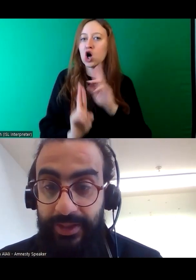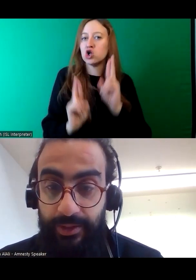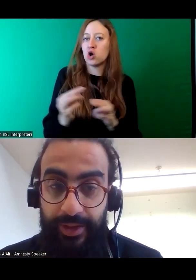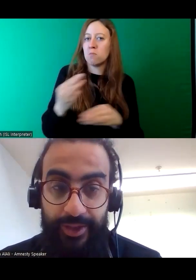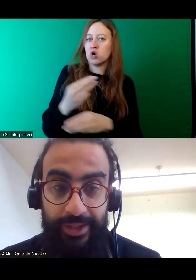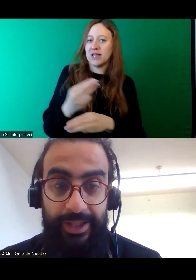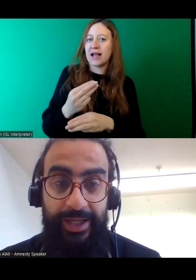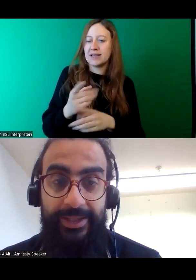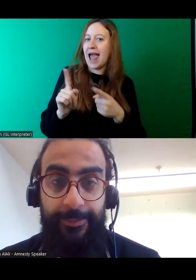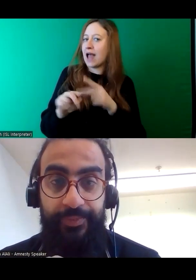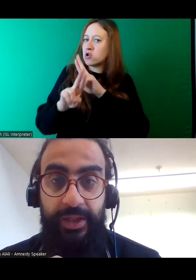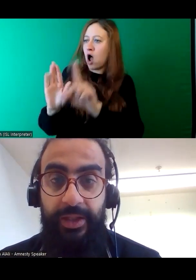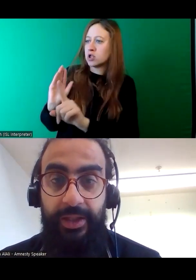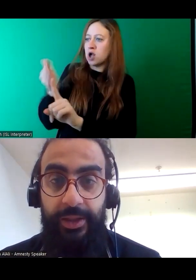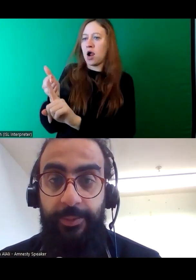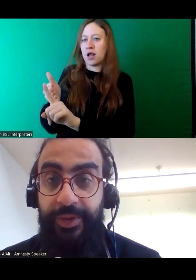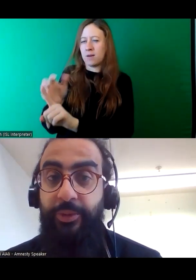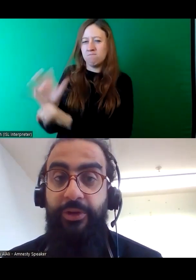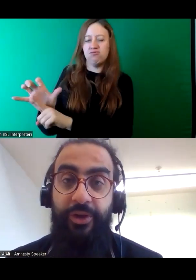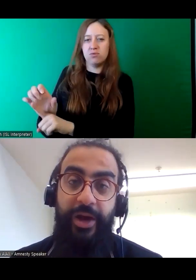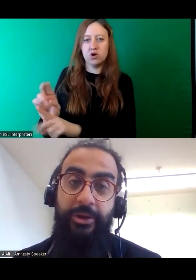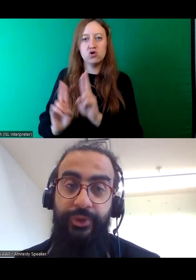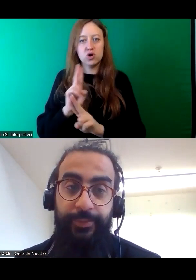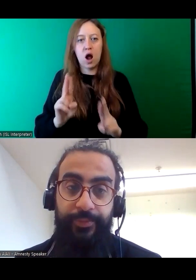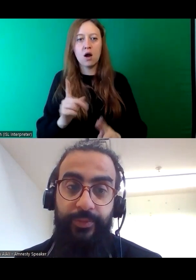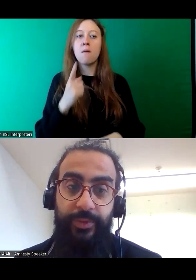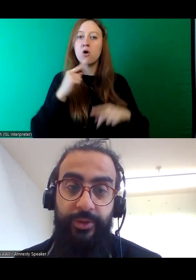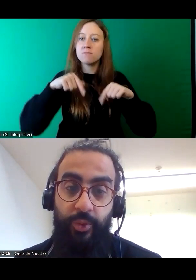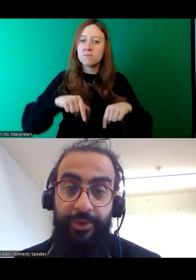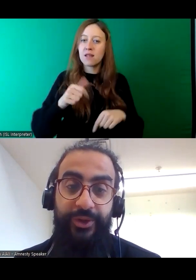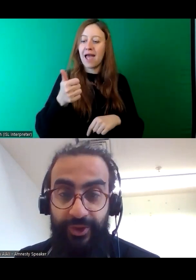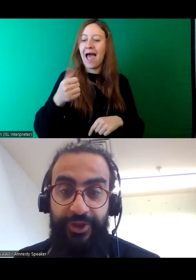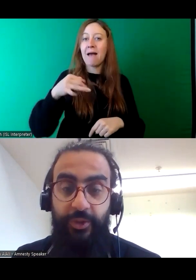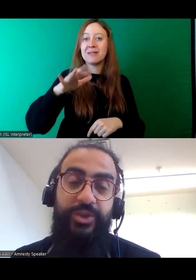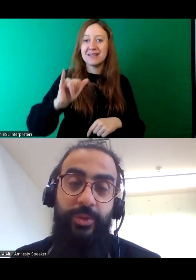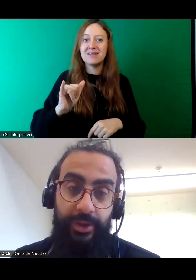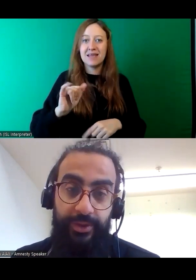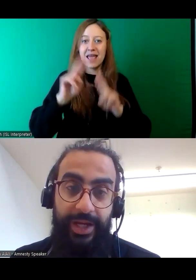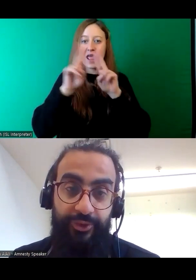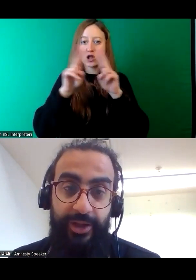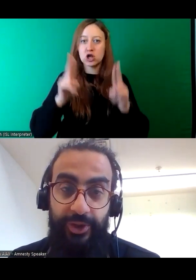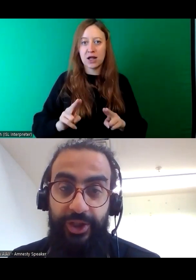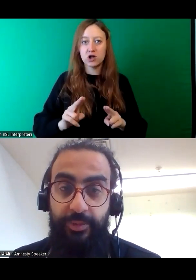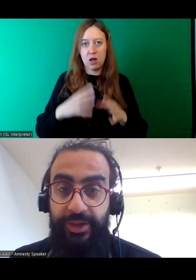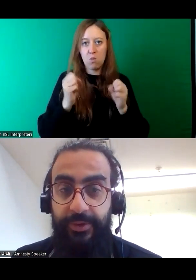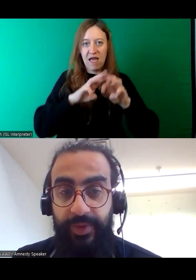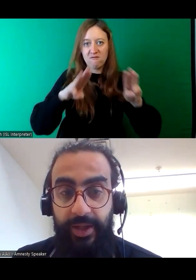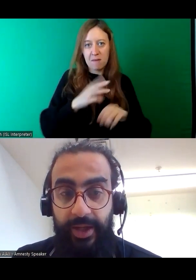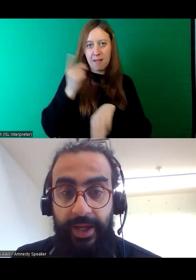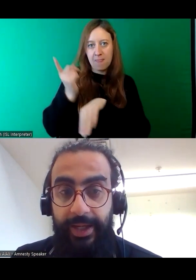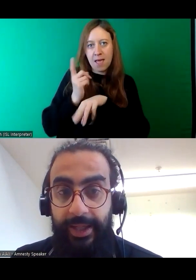But Amnesty International has people on the ground who are researching what's going on and trying to